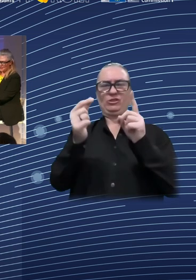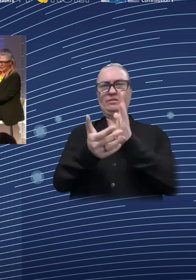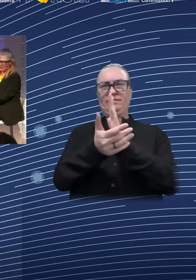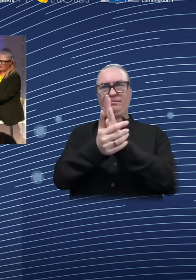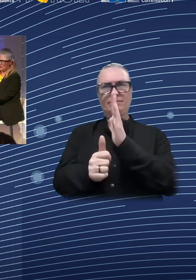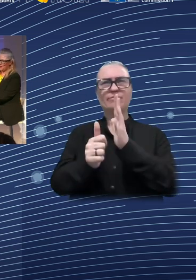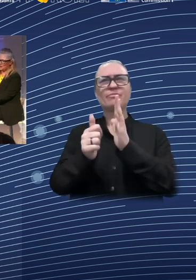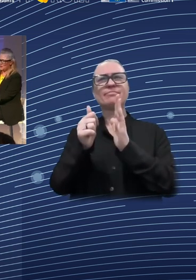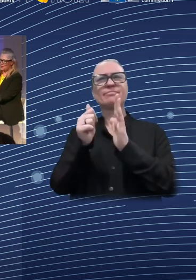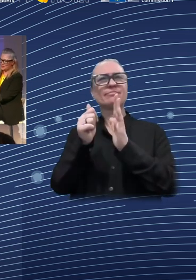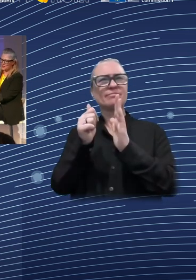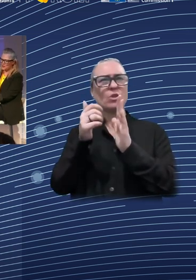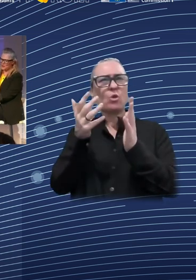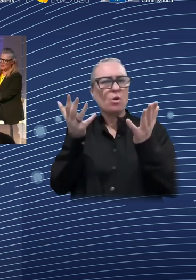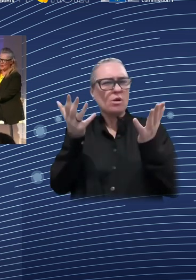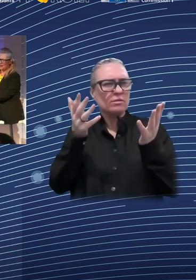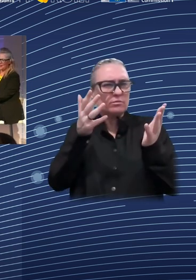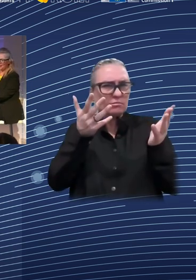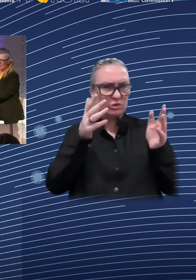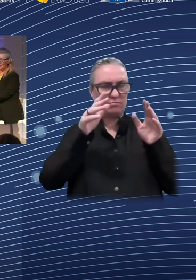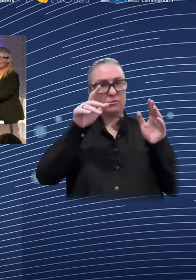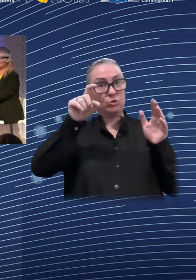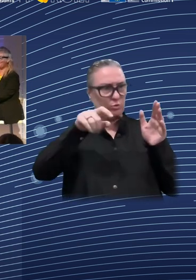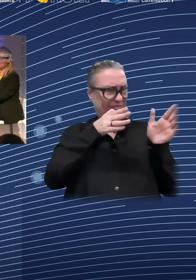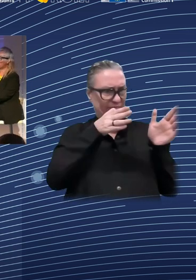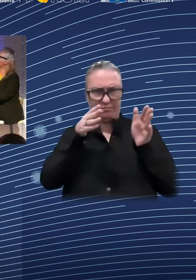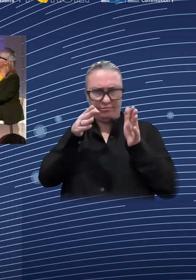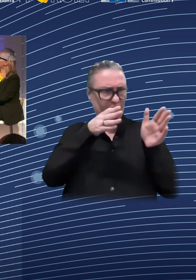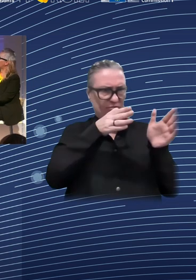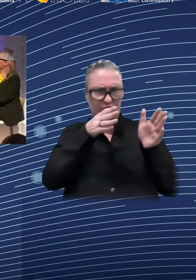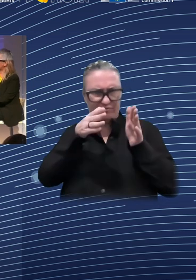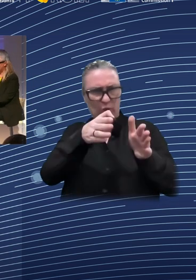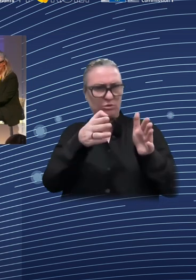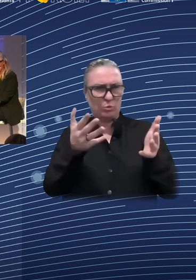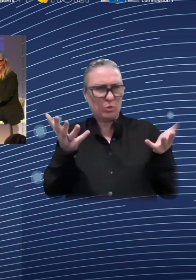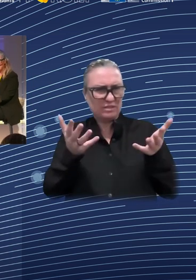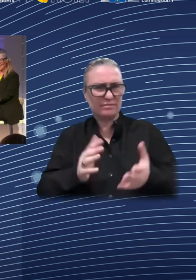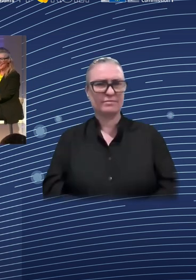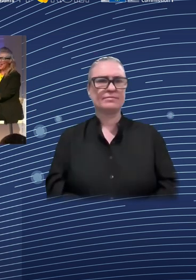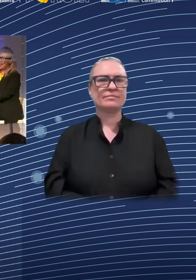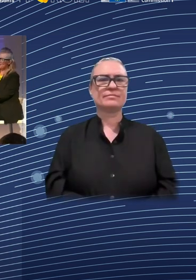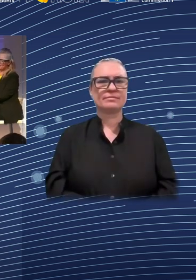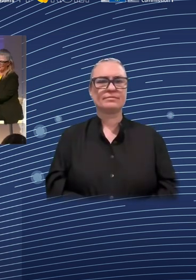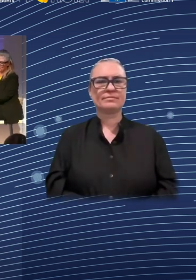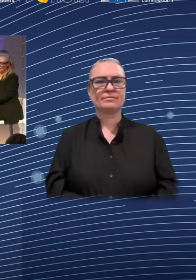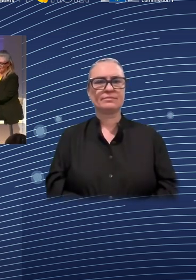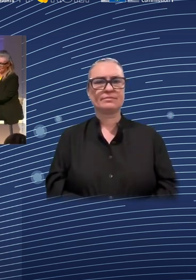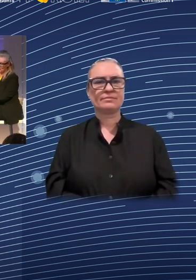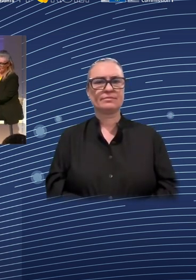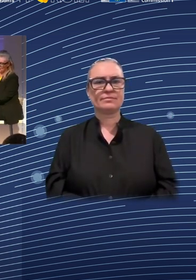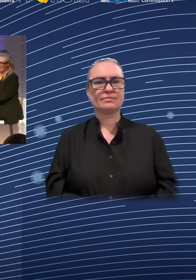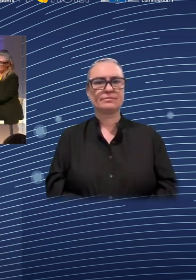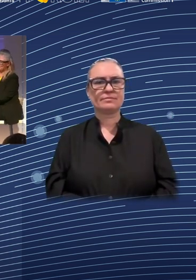you, in a few words, what would you think? Yes, of course, EU funding came first. John, where do